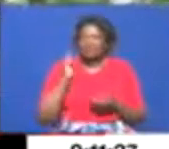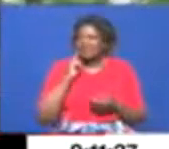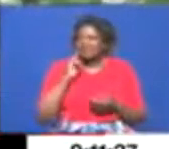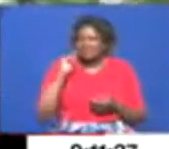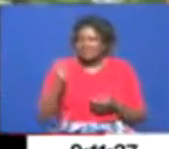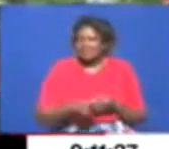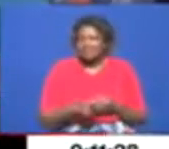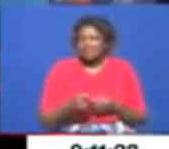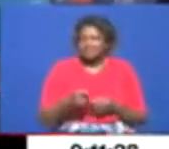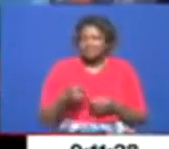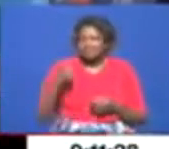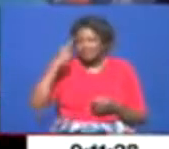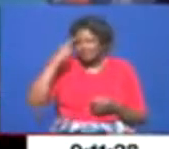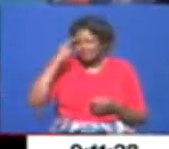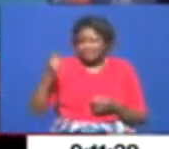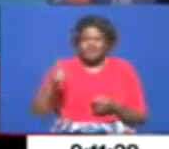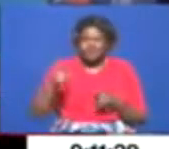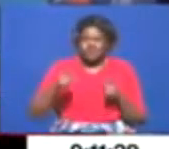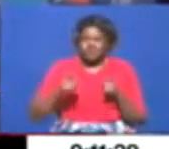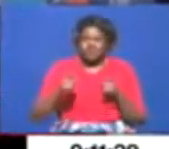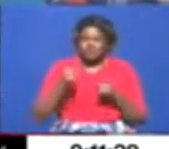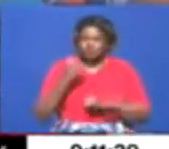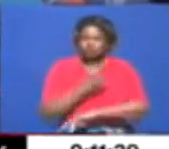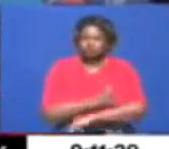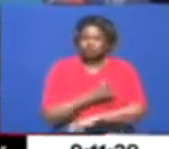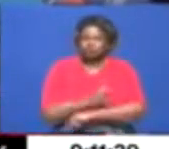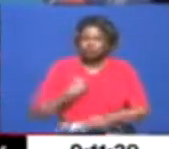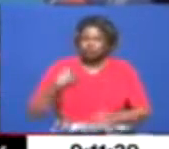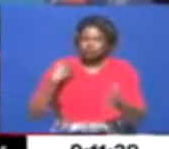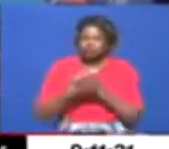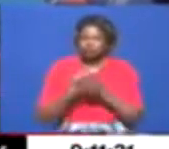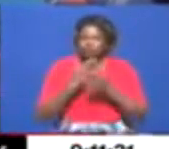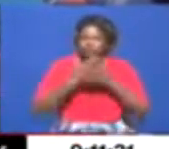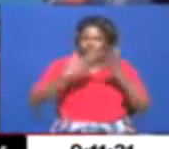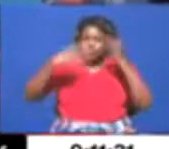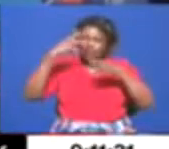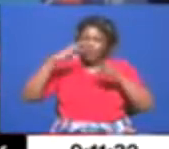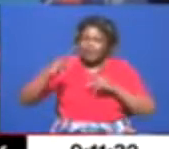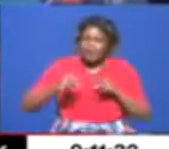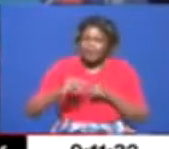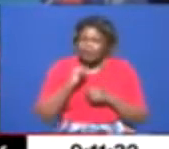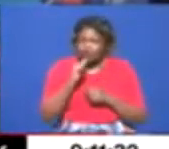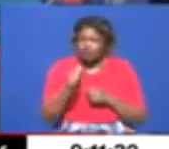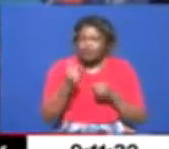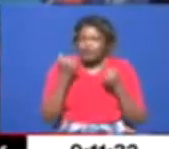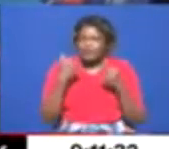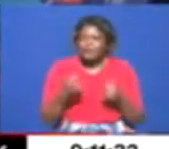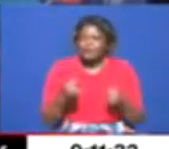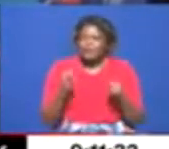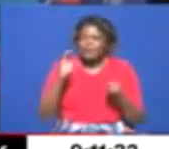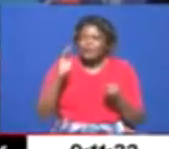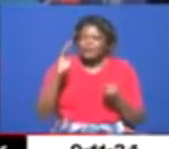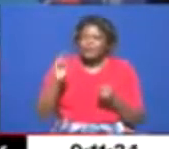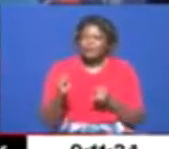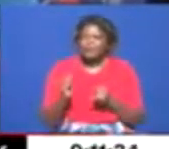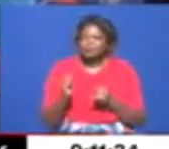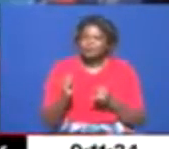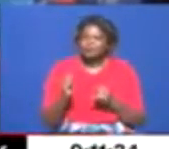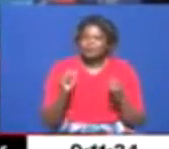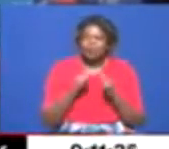running of the institution. To date, the university management has not implemented the CBA in